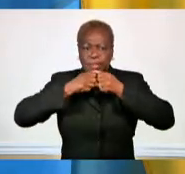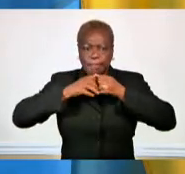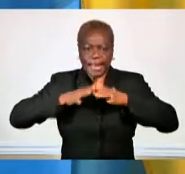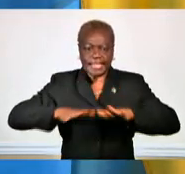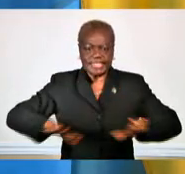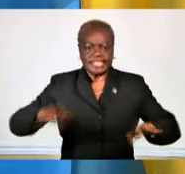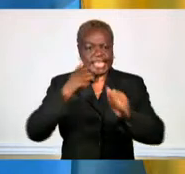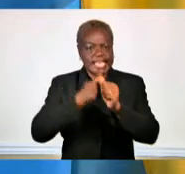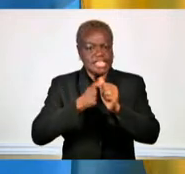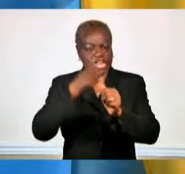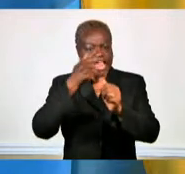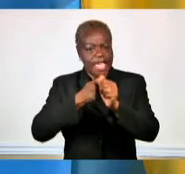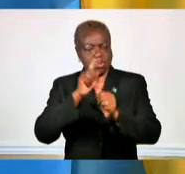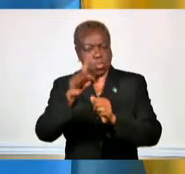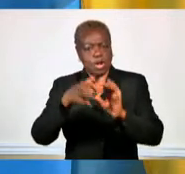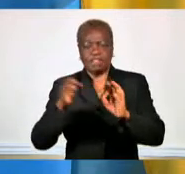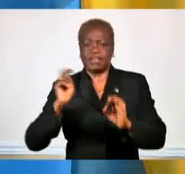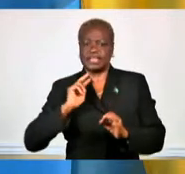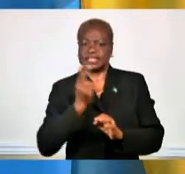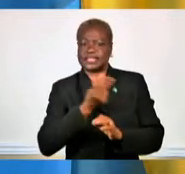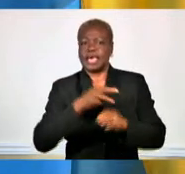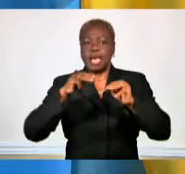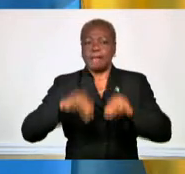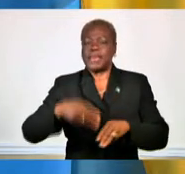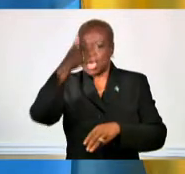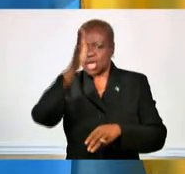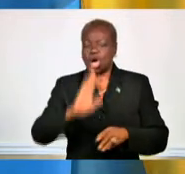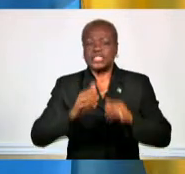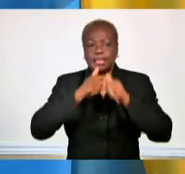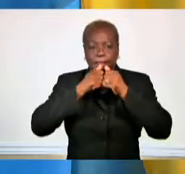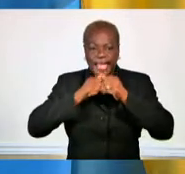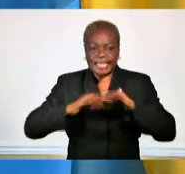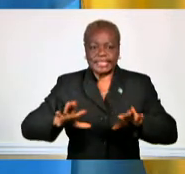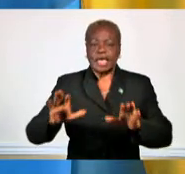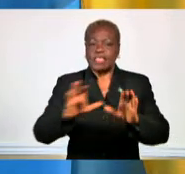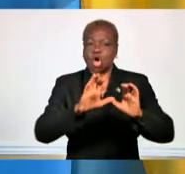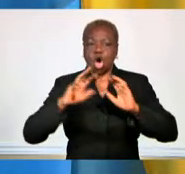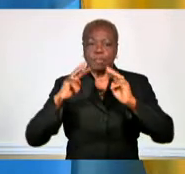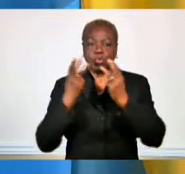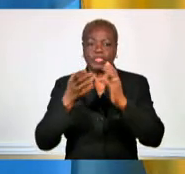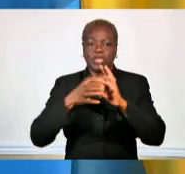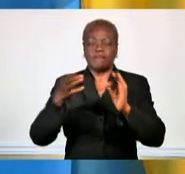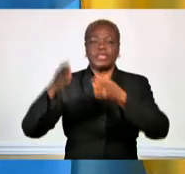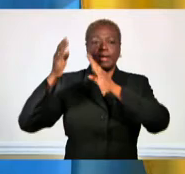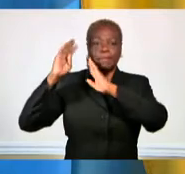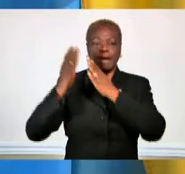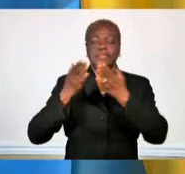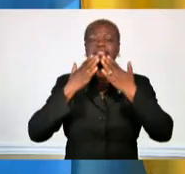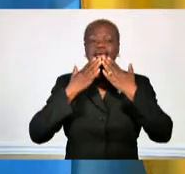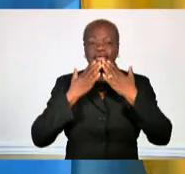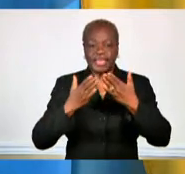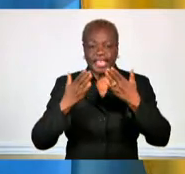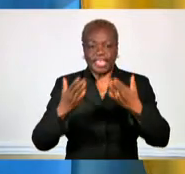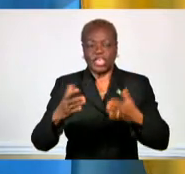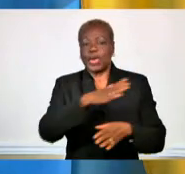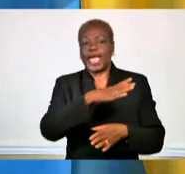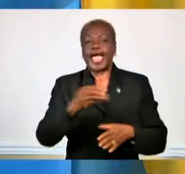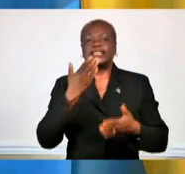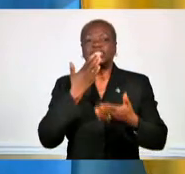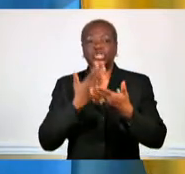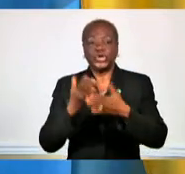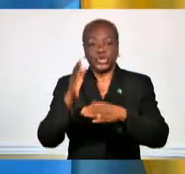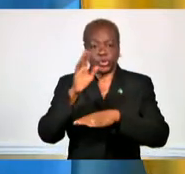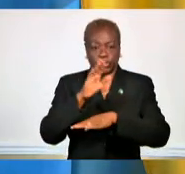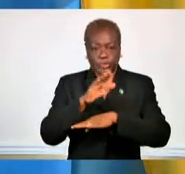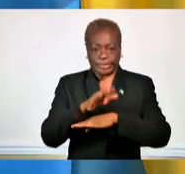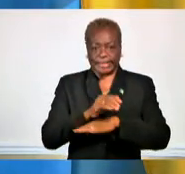and every one of us. May God bless the Commonwealth of the Bahamas. Thank you and good day.